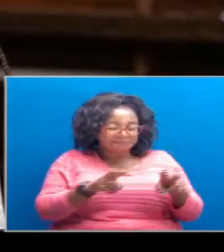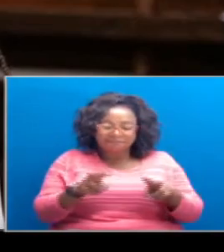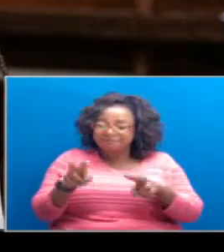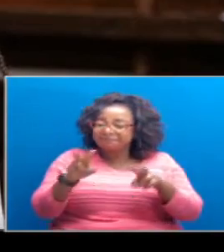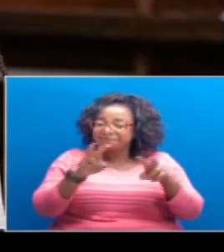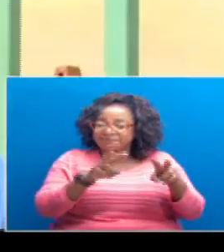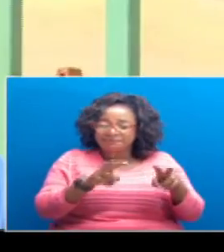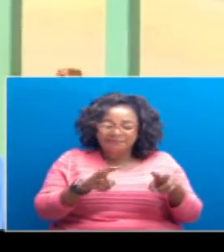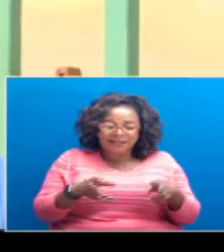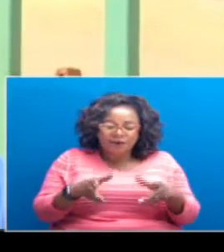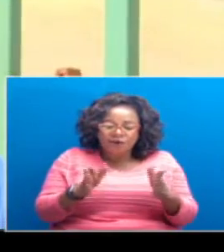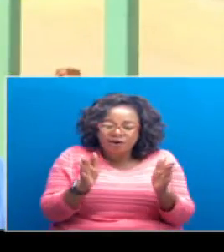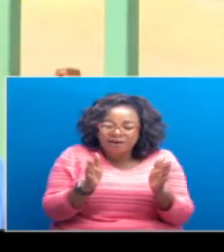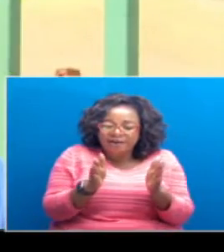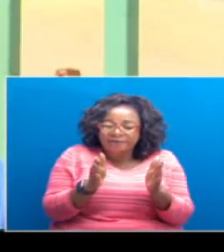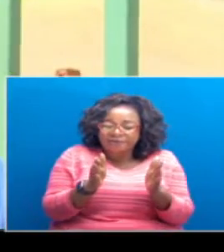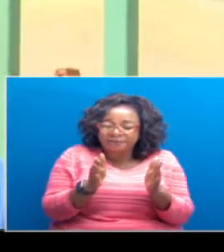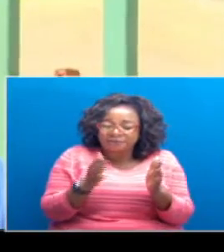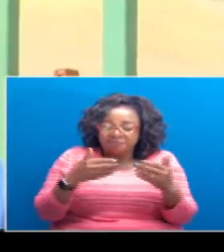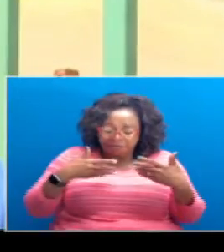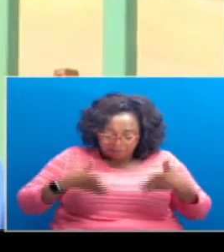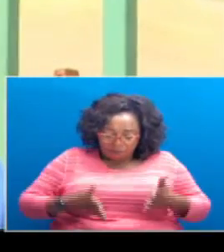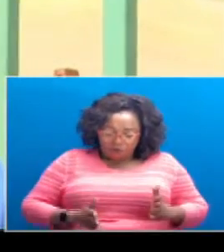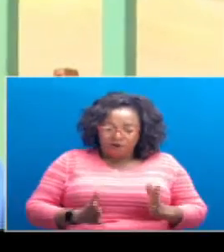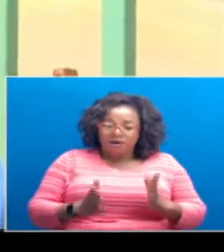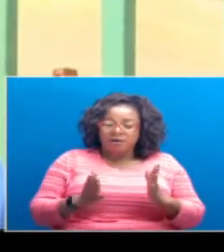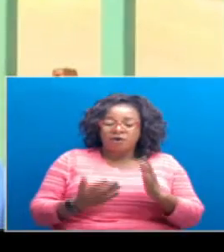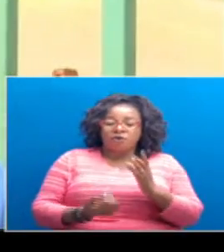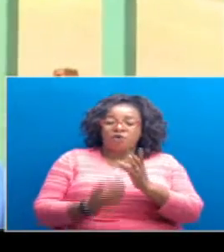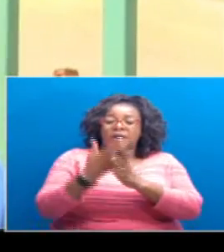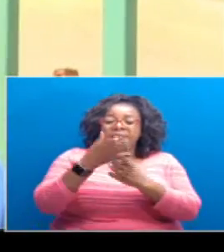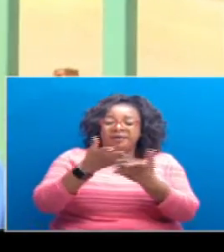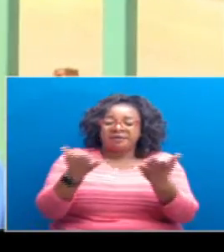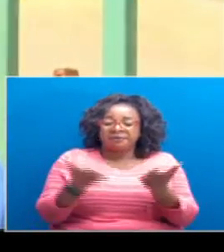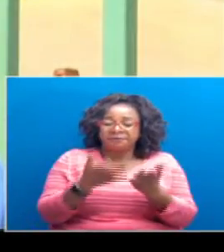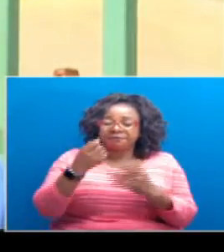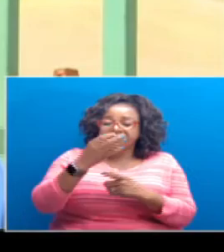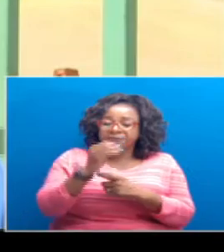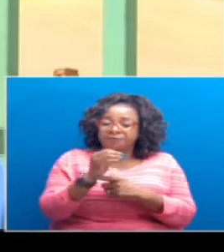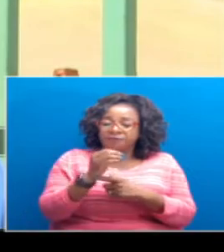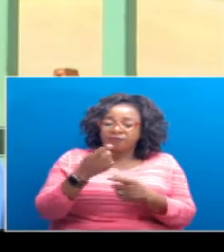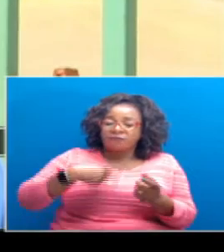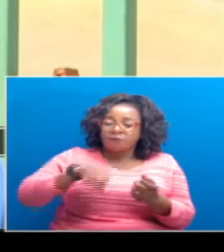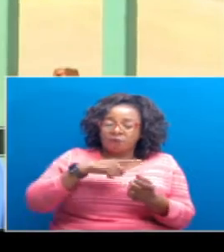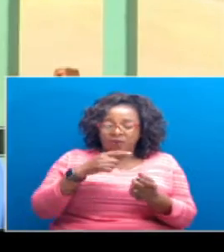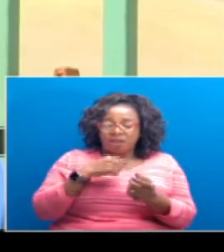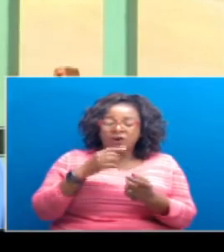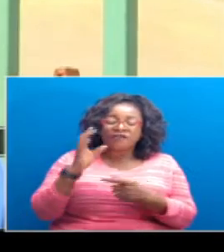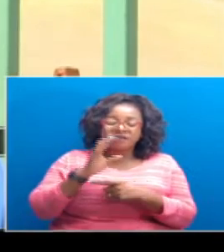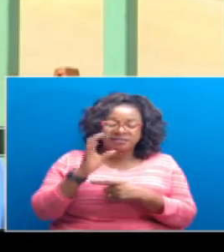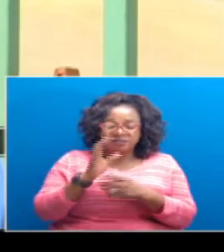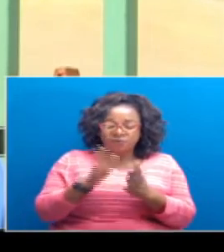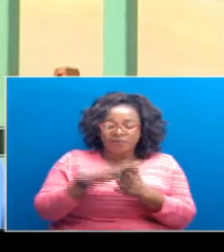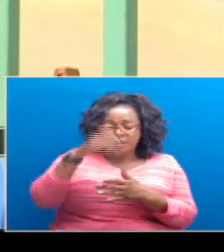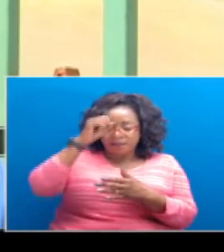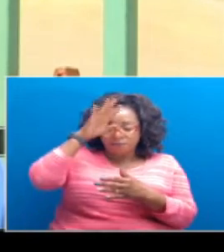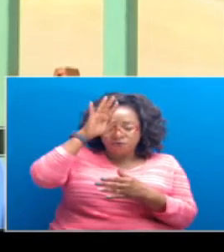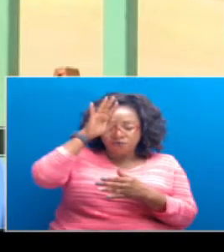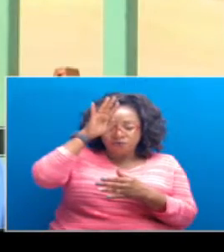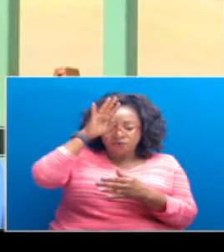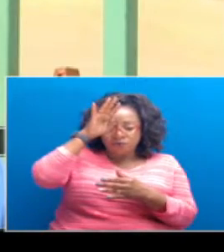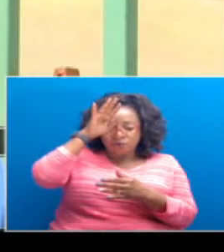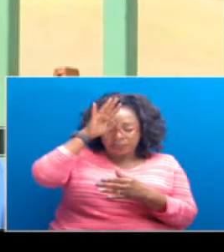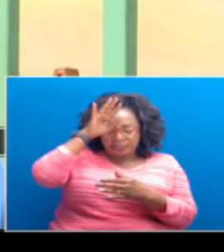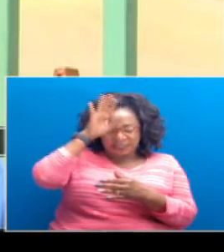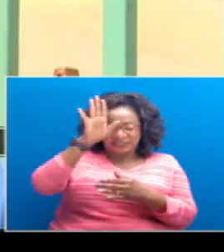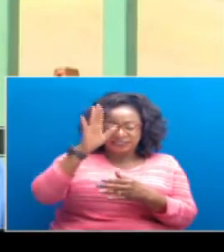quite narrow. I'm born and brought up here, so we are quite conversant with Kiambu and its